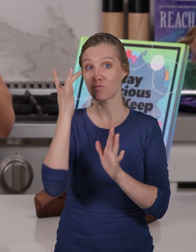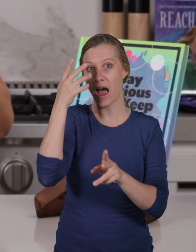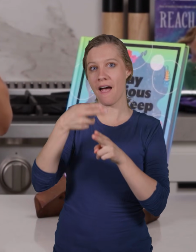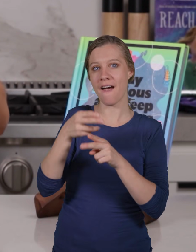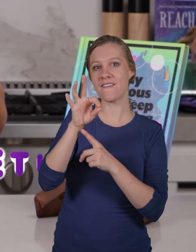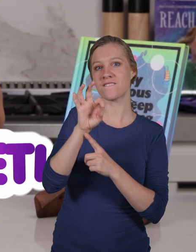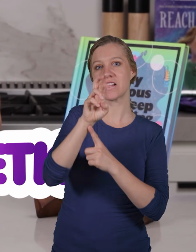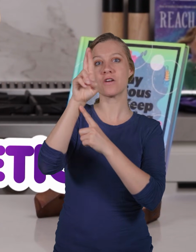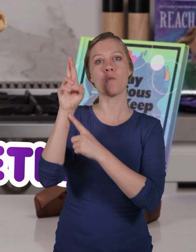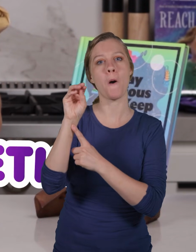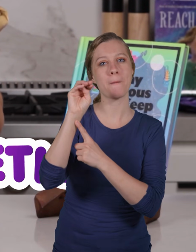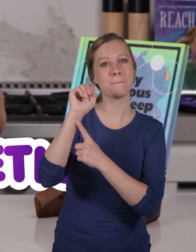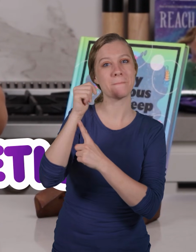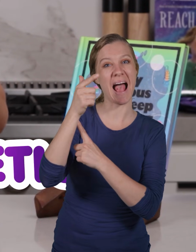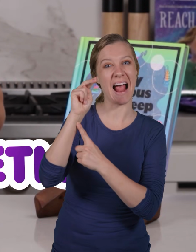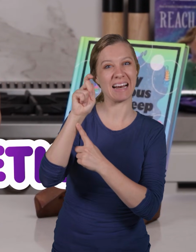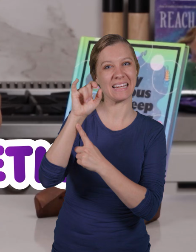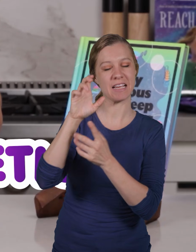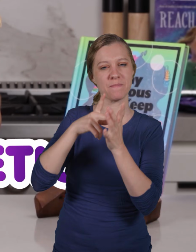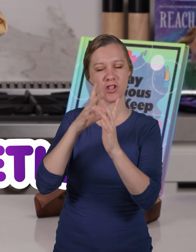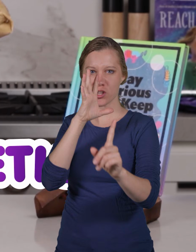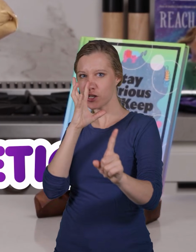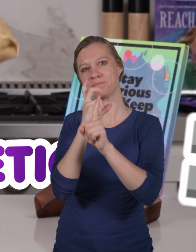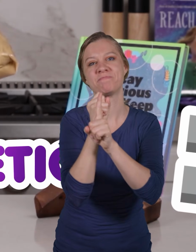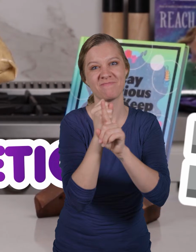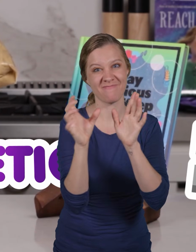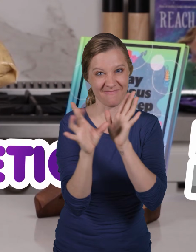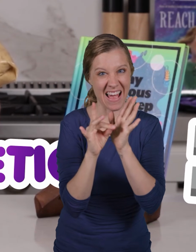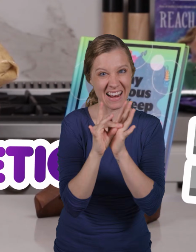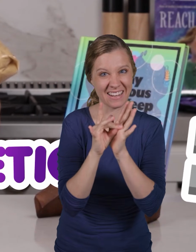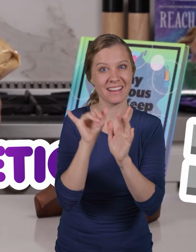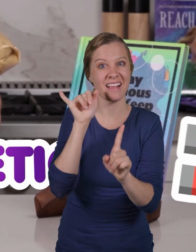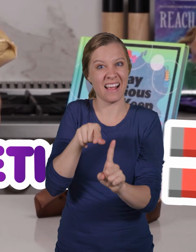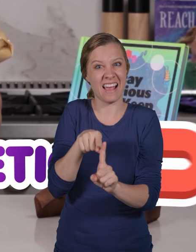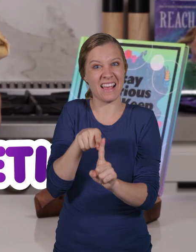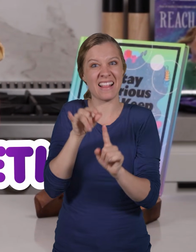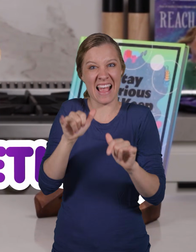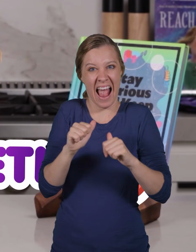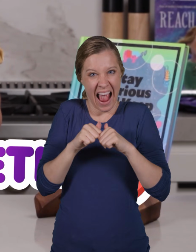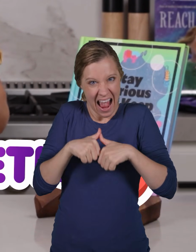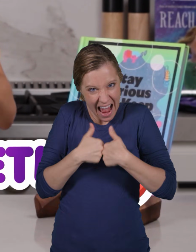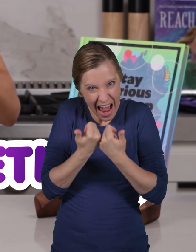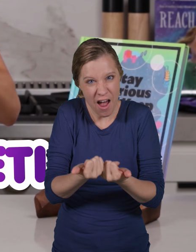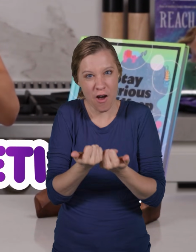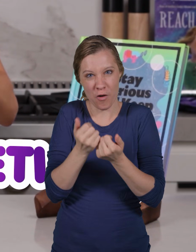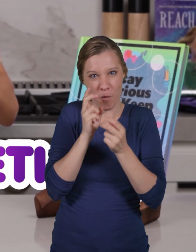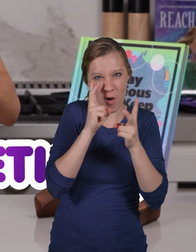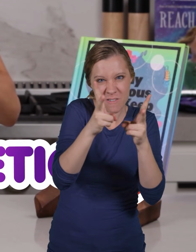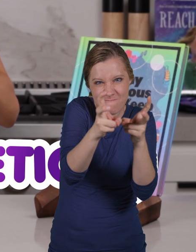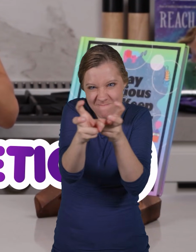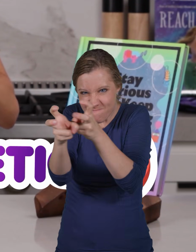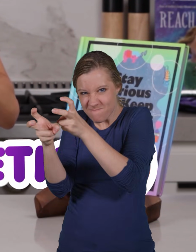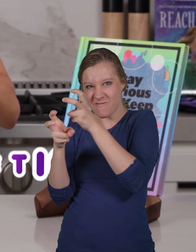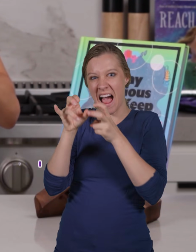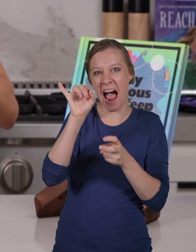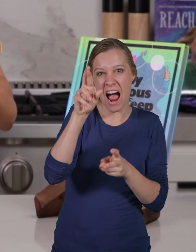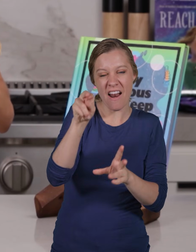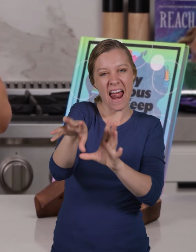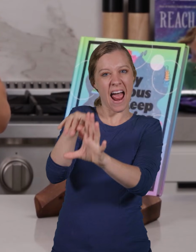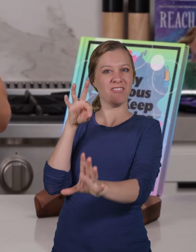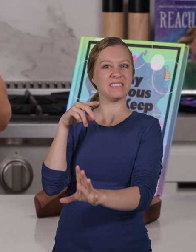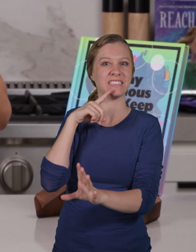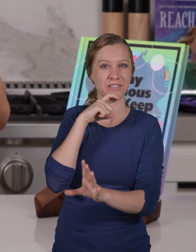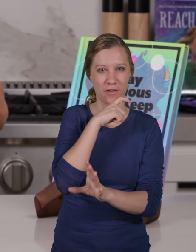known as ferromagnetic, which means it's attracted to a magnet. And that is the way that we can extract